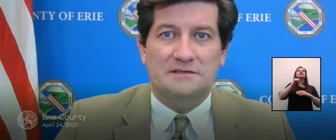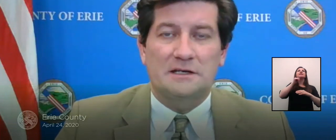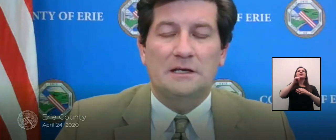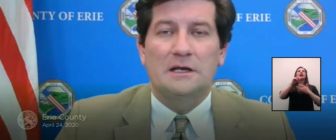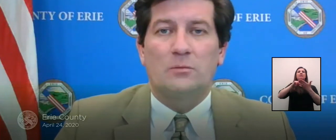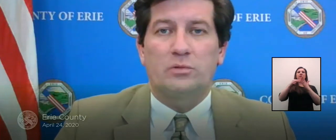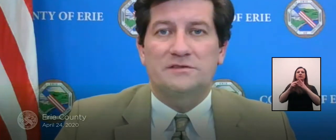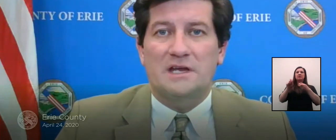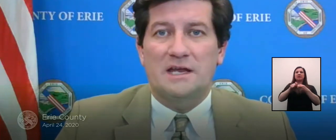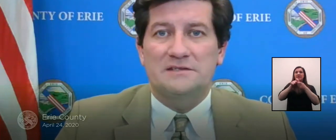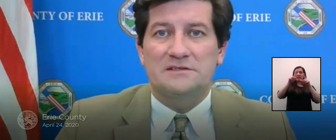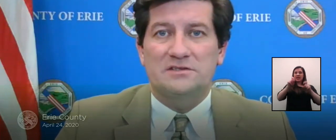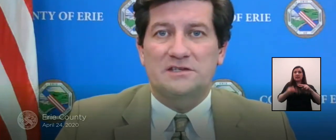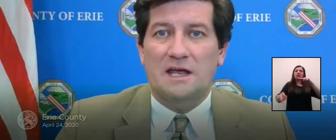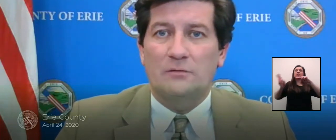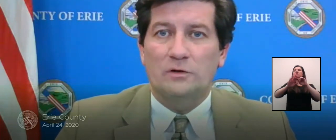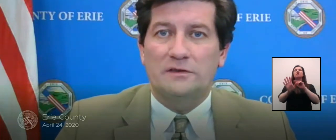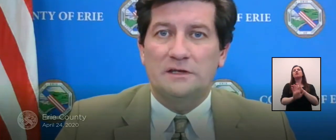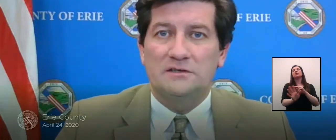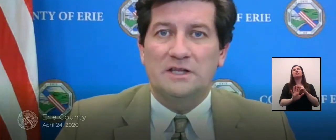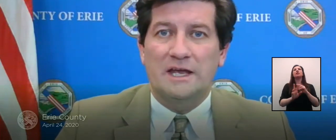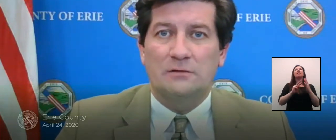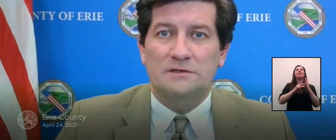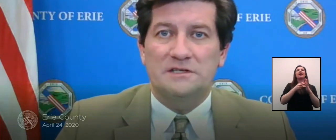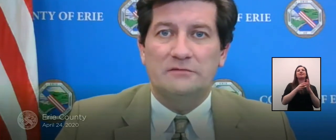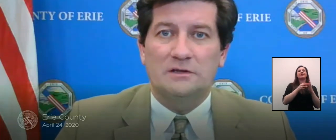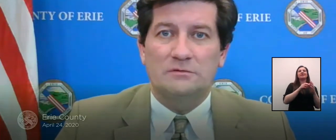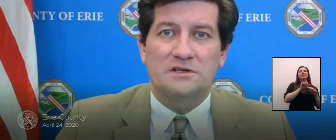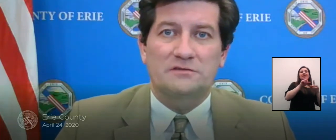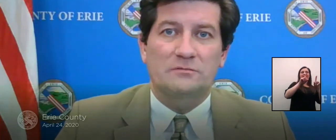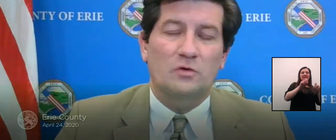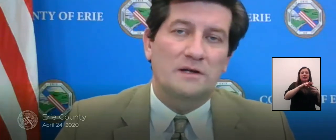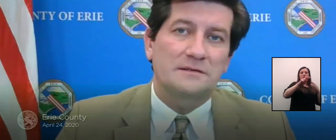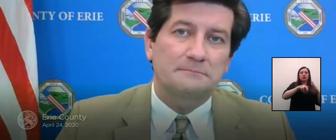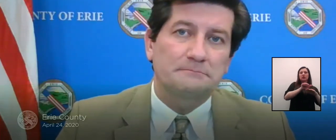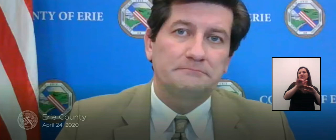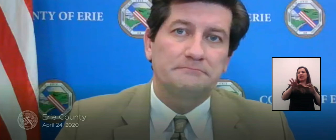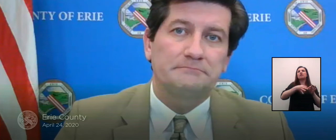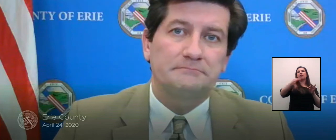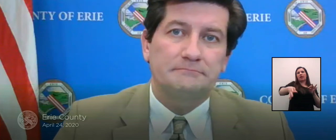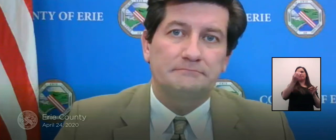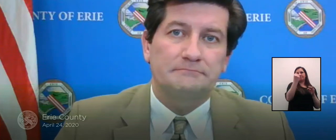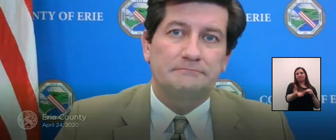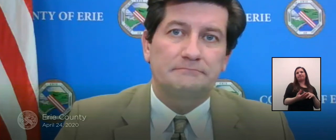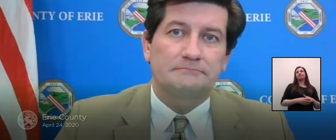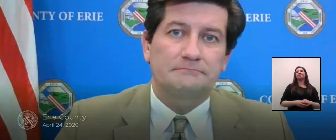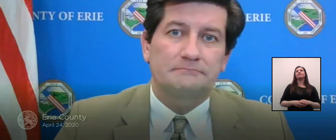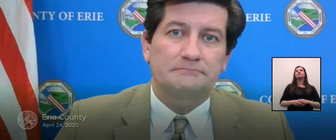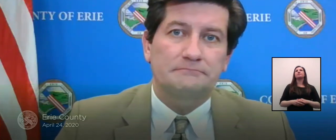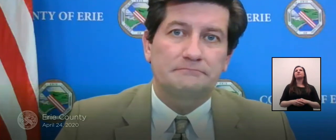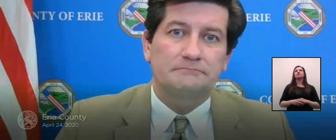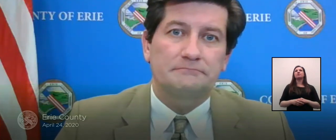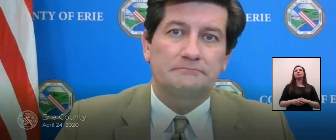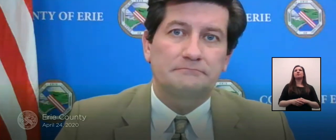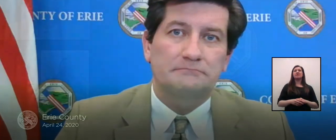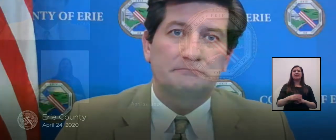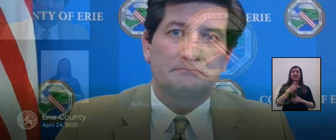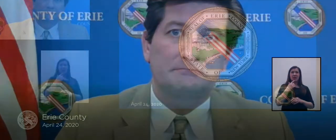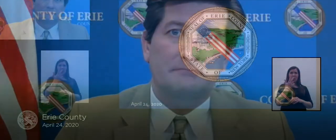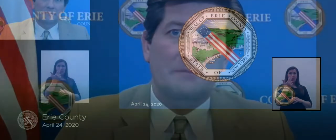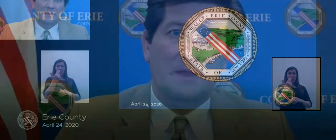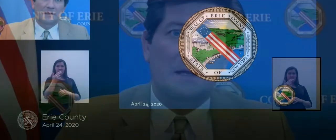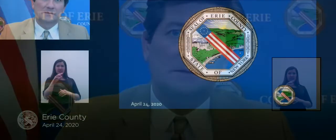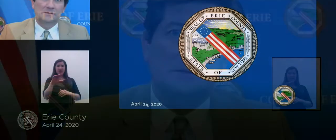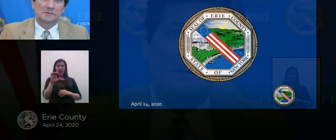in testing per se, as it just had with the delay in receiving the results from Quest. Okay, I mean, that was 1,300 in one day,